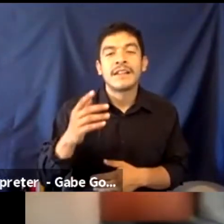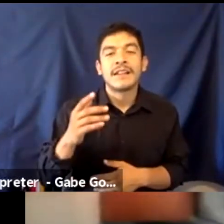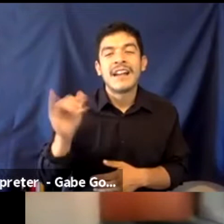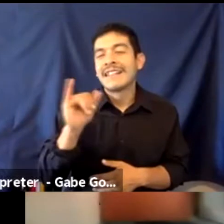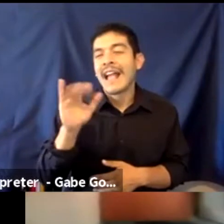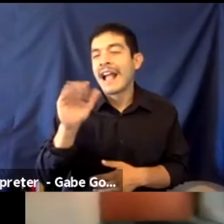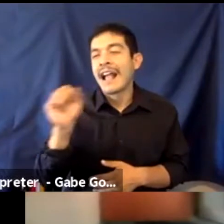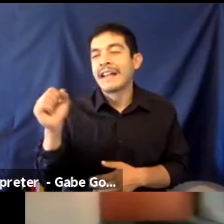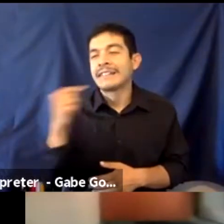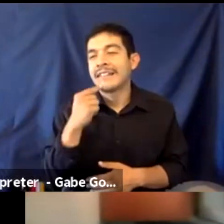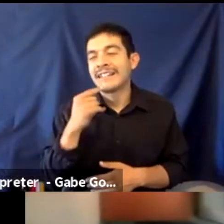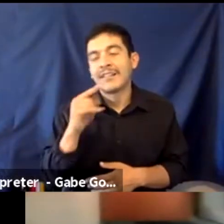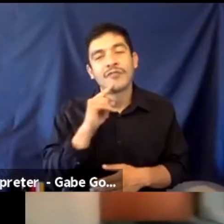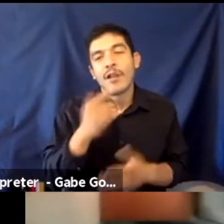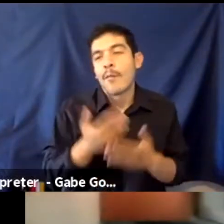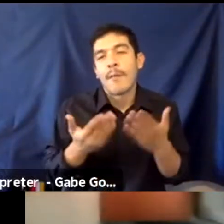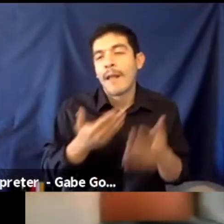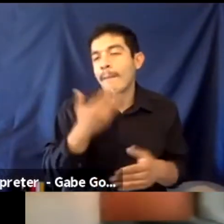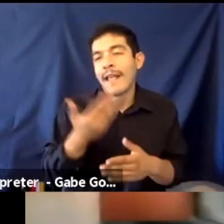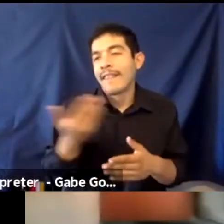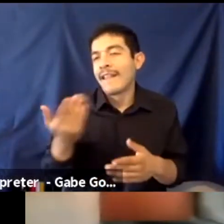happened.